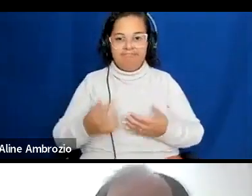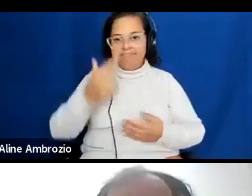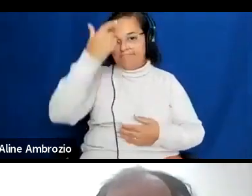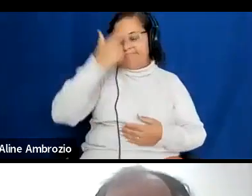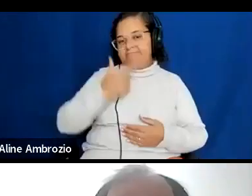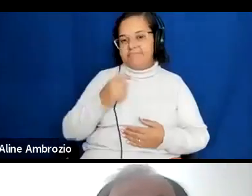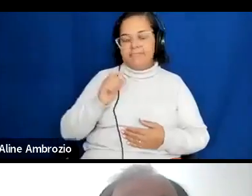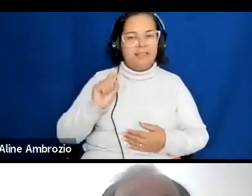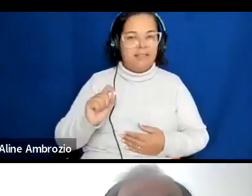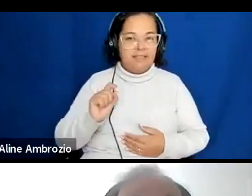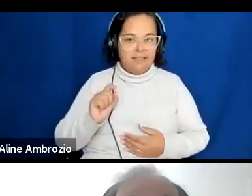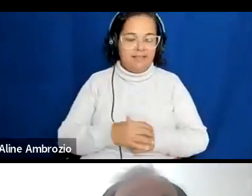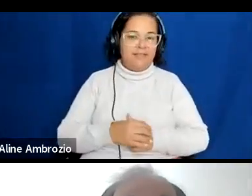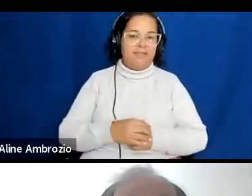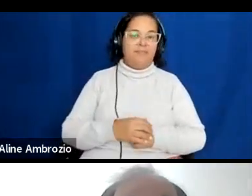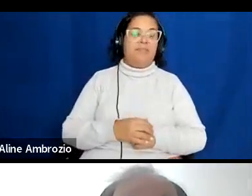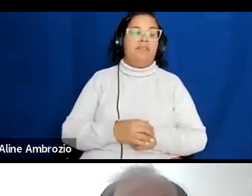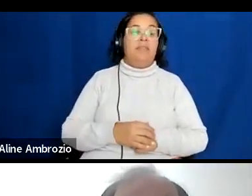exactly that.